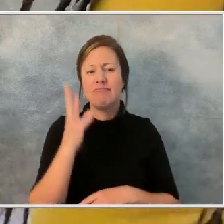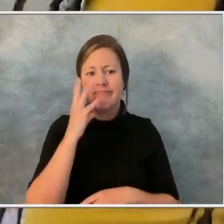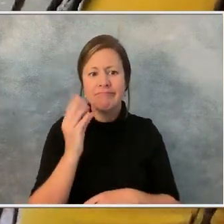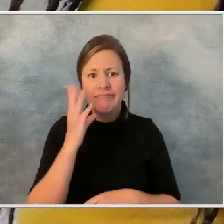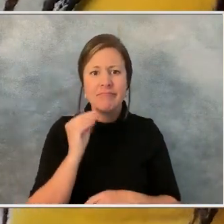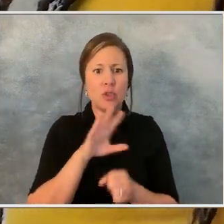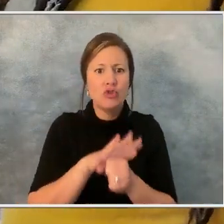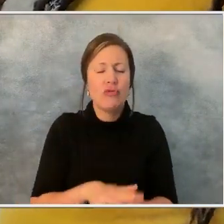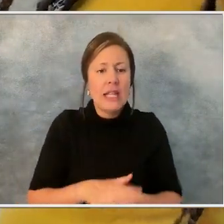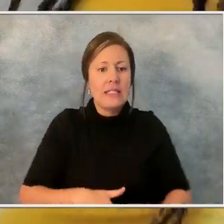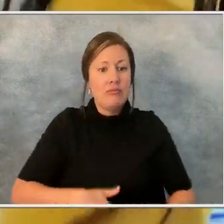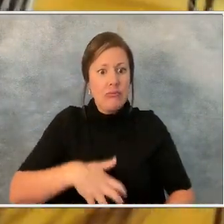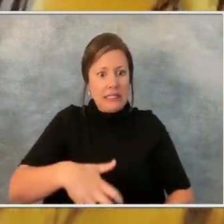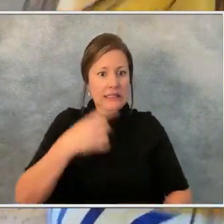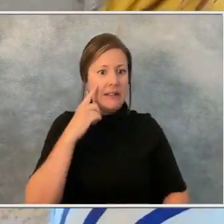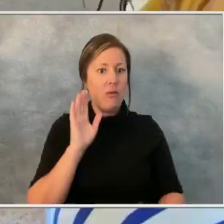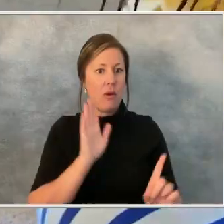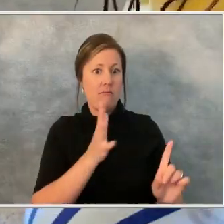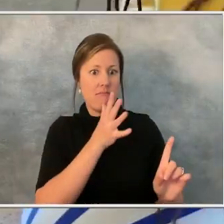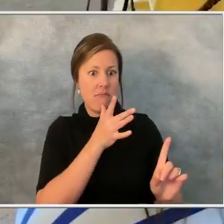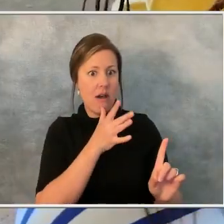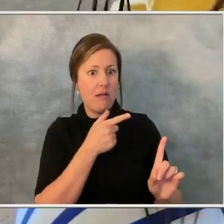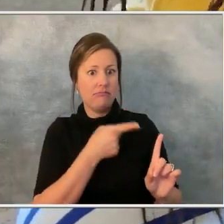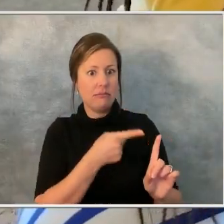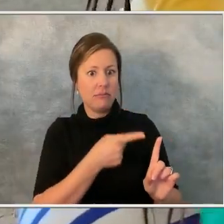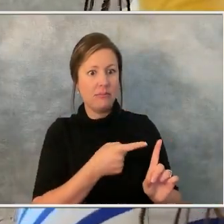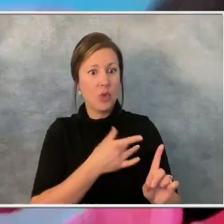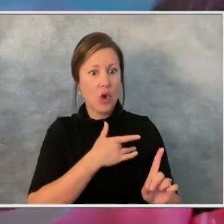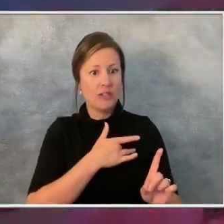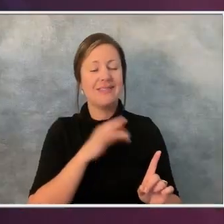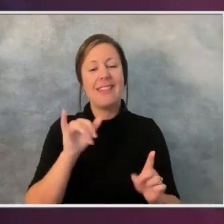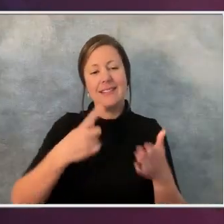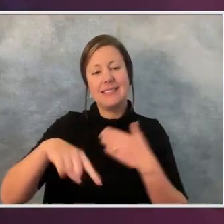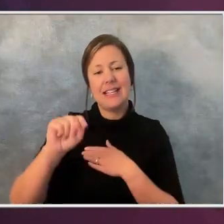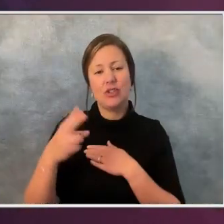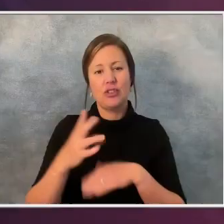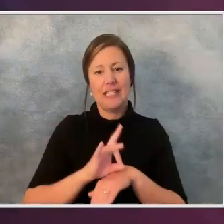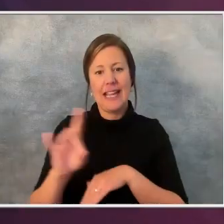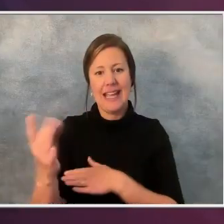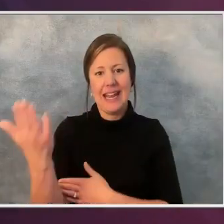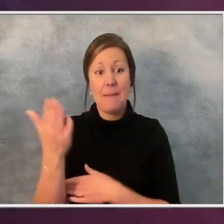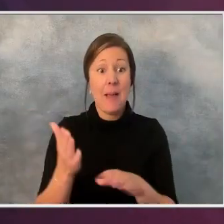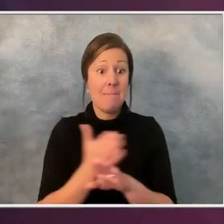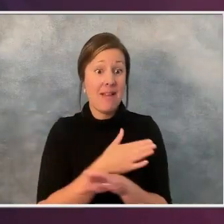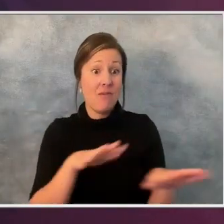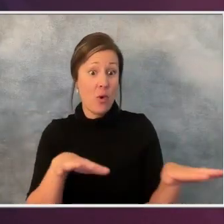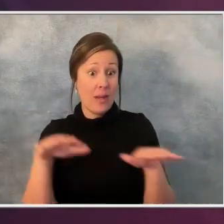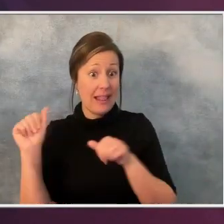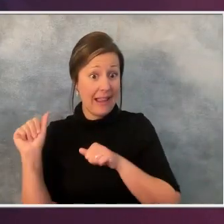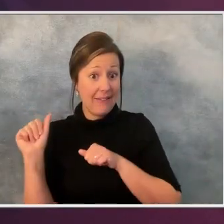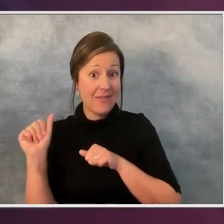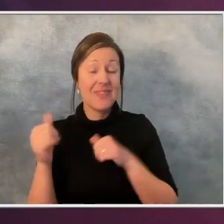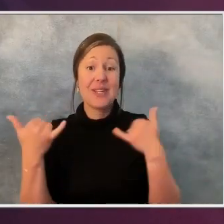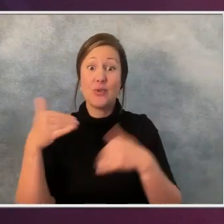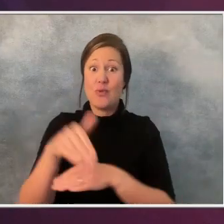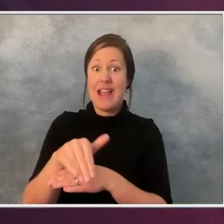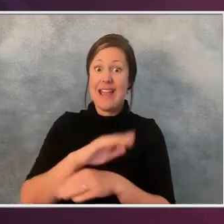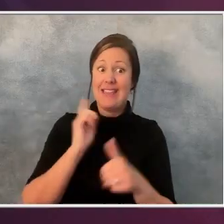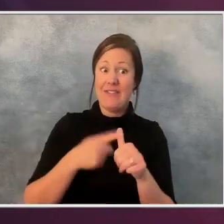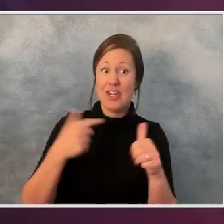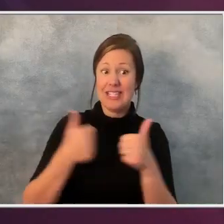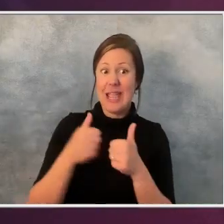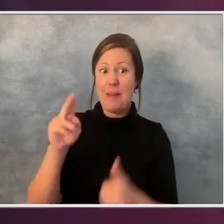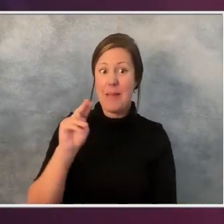heart. That's next Thursday at 8 a.m. And before we leave you, tonight is the first game of the NFL regular